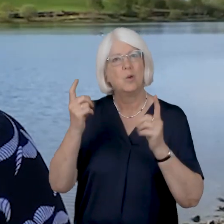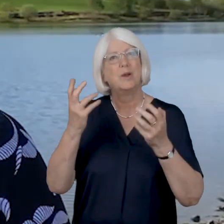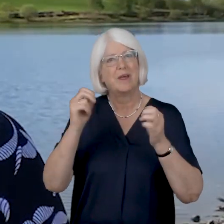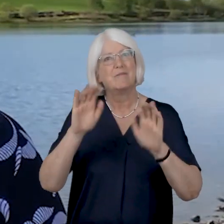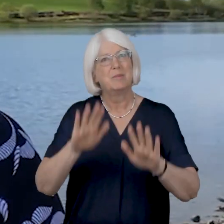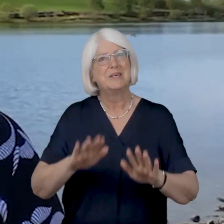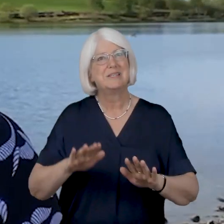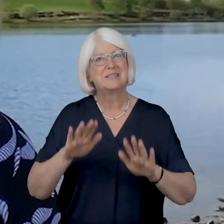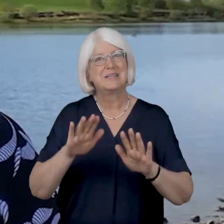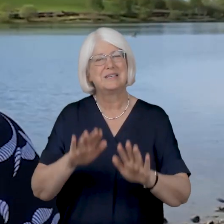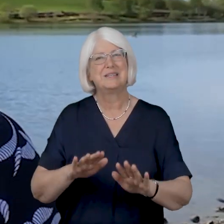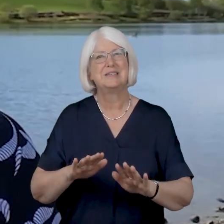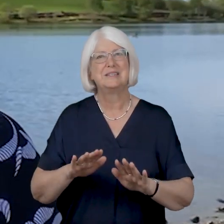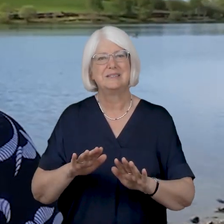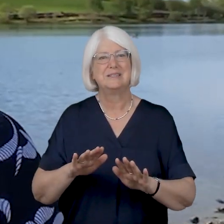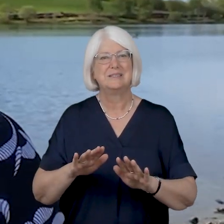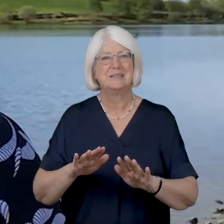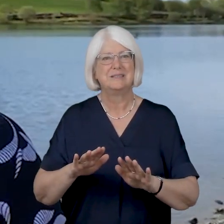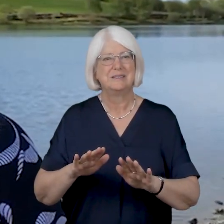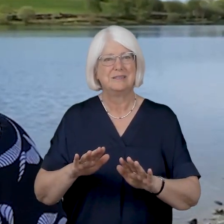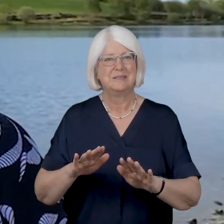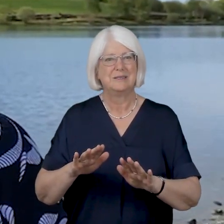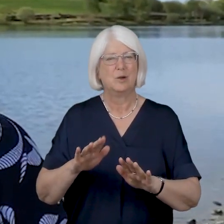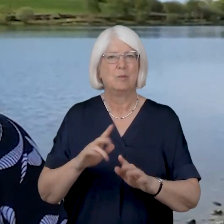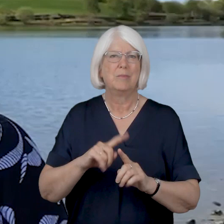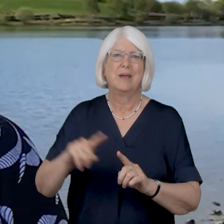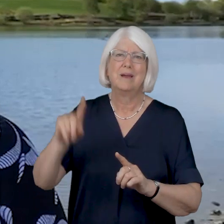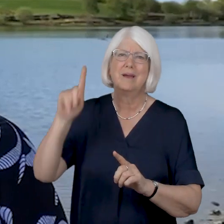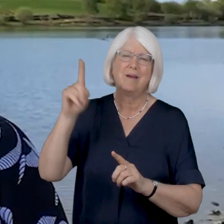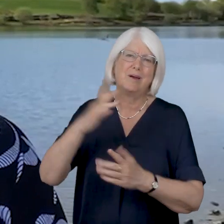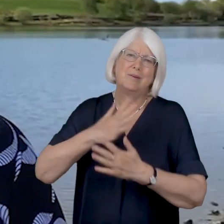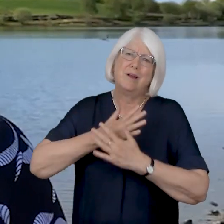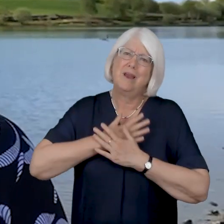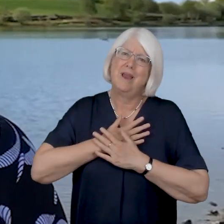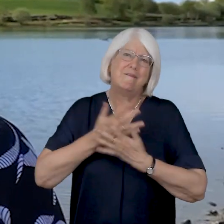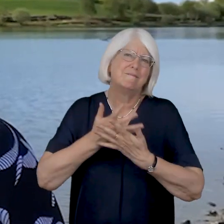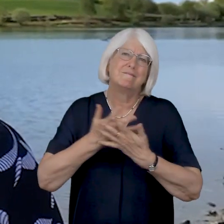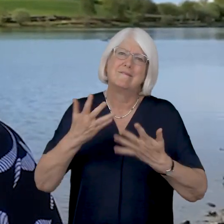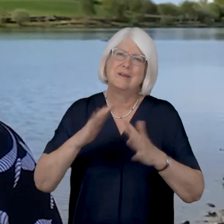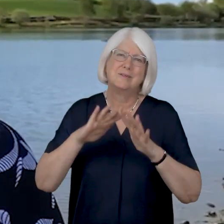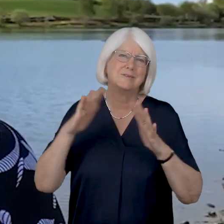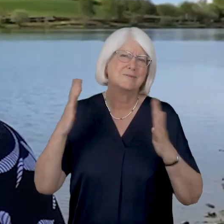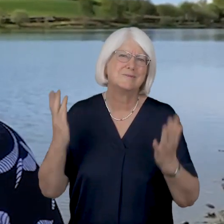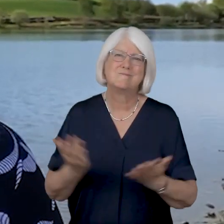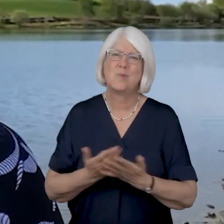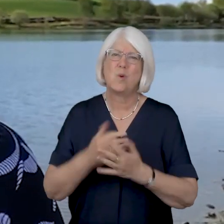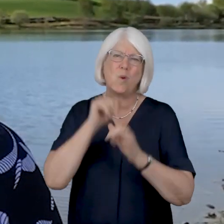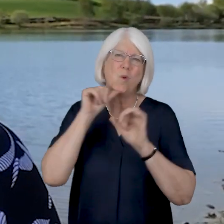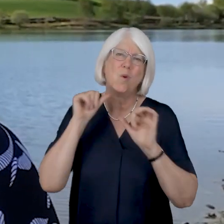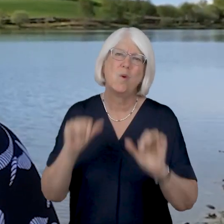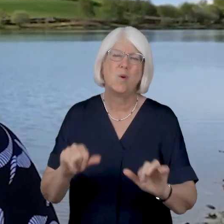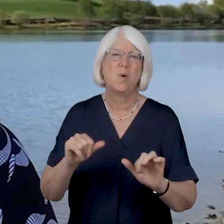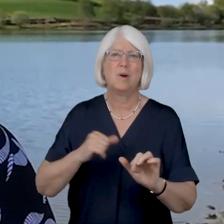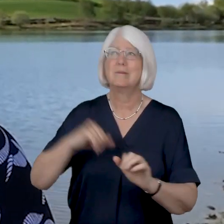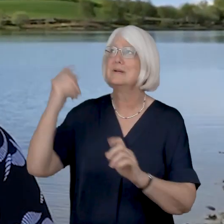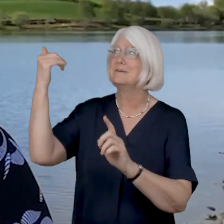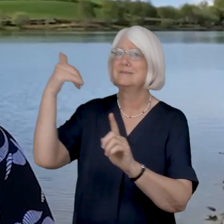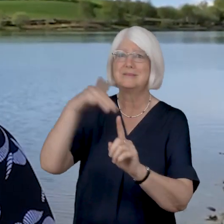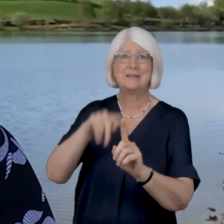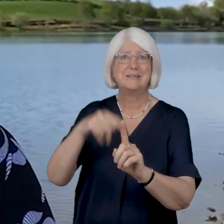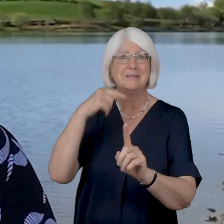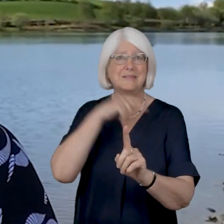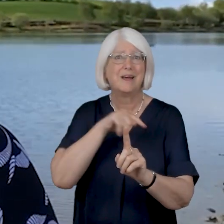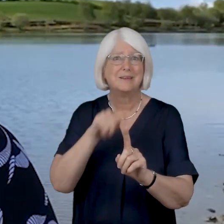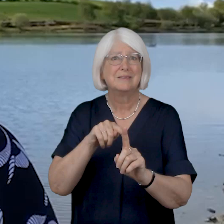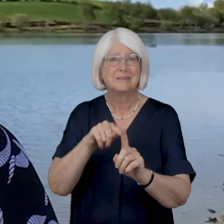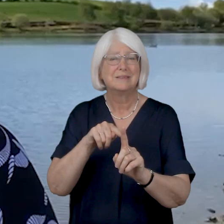Lord, have mercy. And so may God, who loved the world so much that he sent his Son to be our Saviour, forgive us